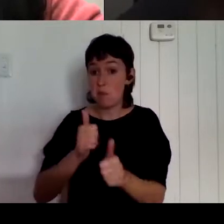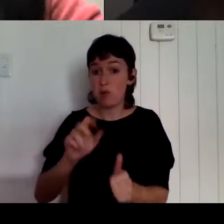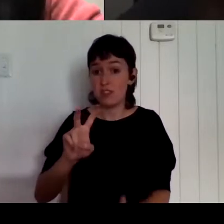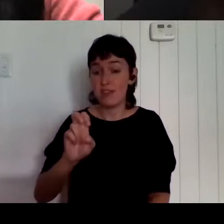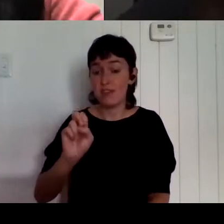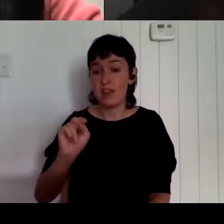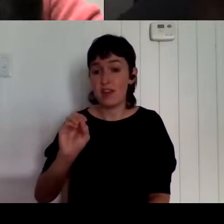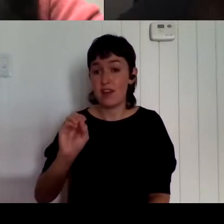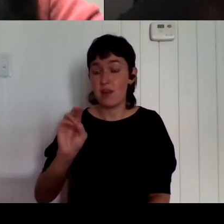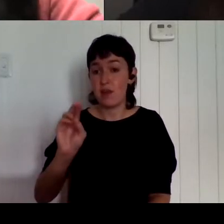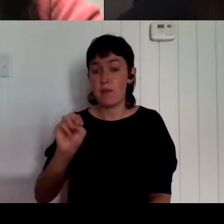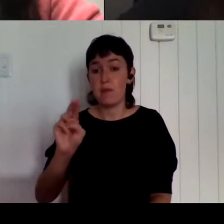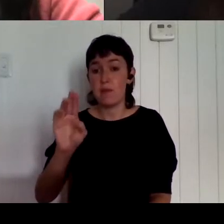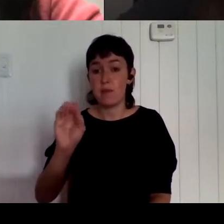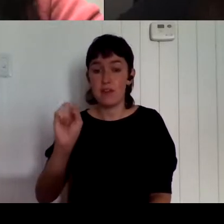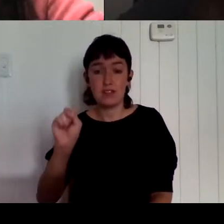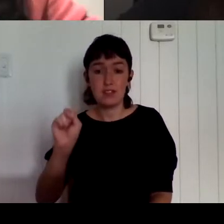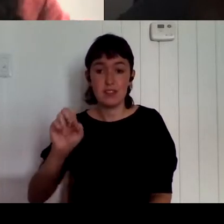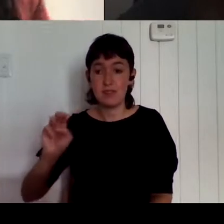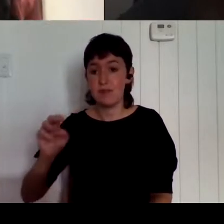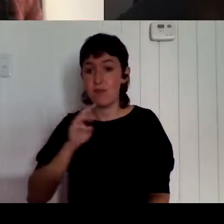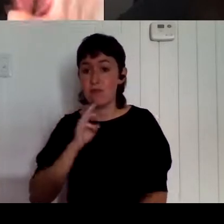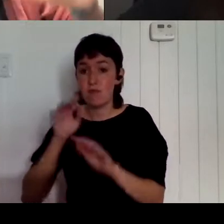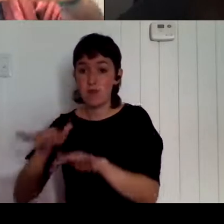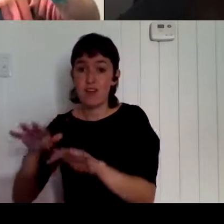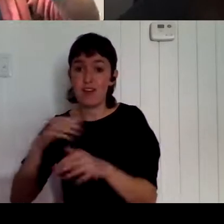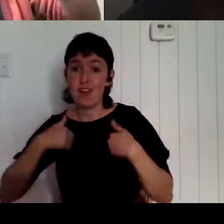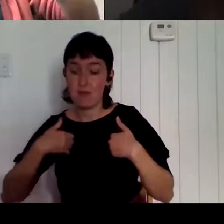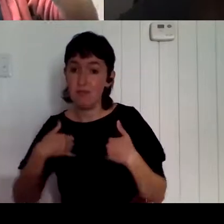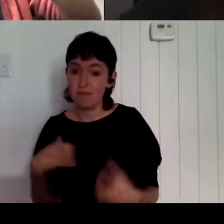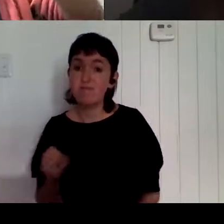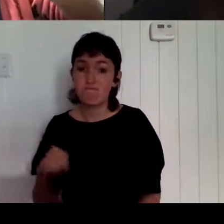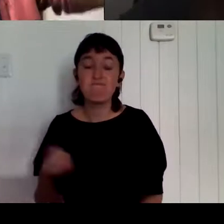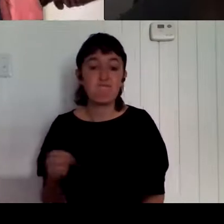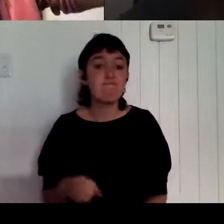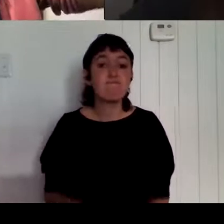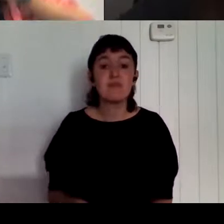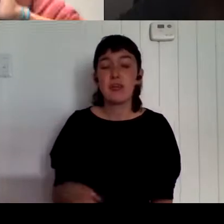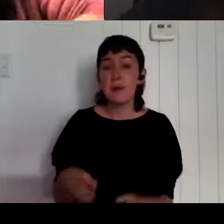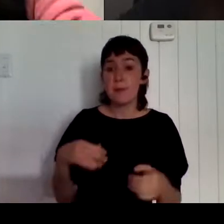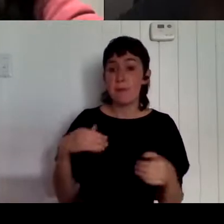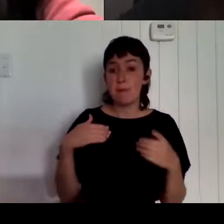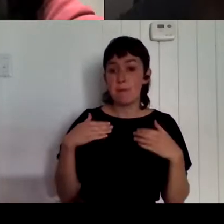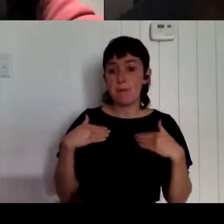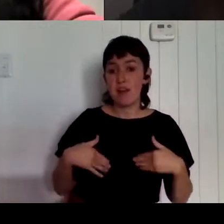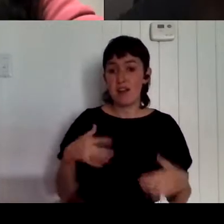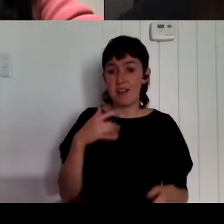long. Yes. And apparently the body size can reach up to a foot in diameter. oh, yay big. Um, it's huge. It